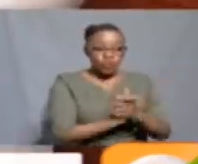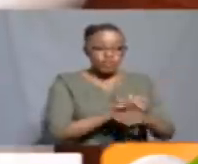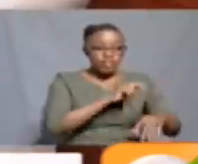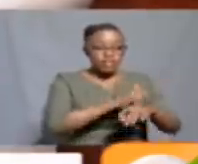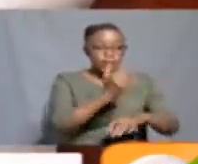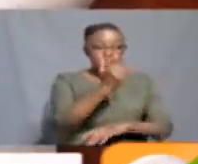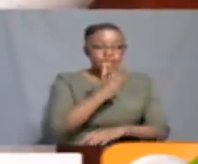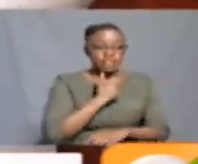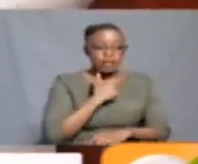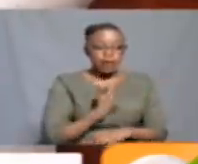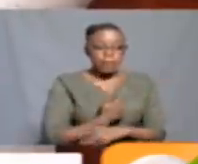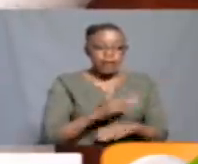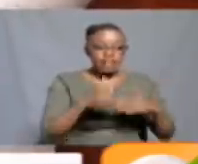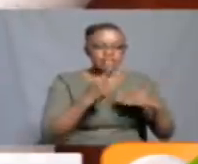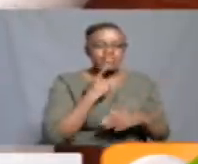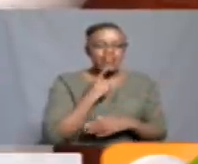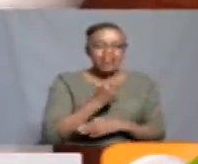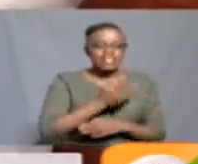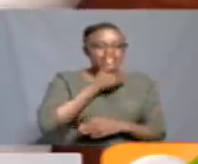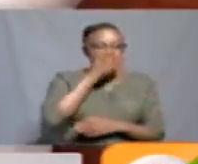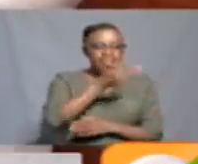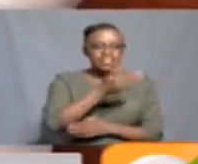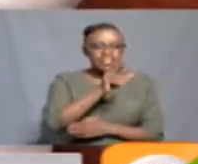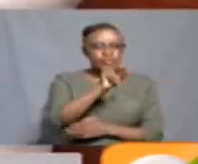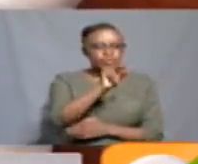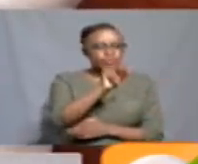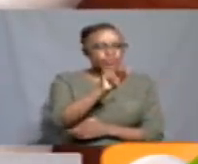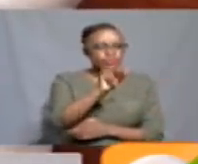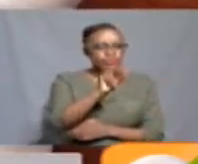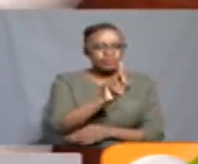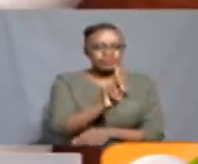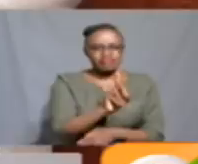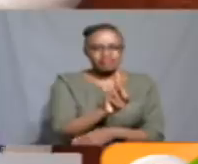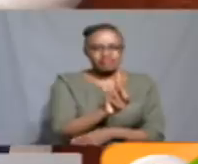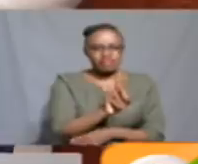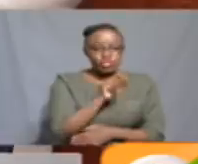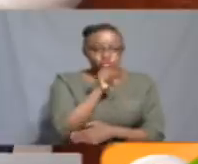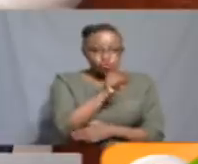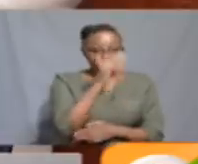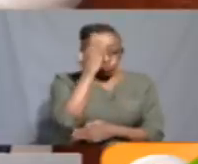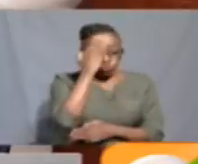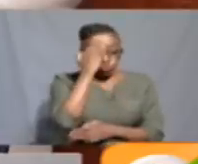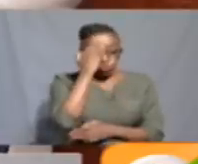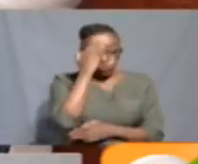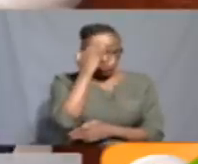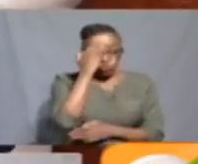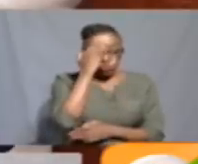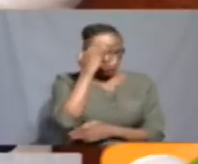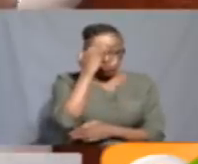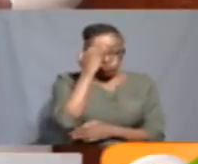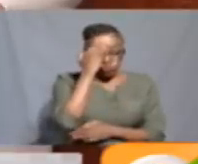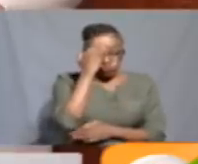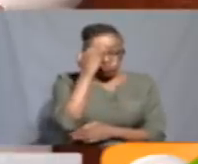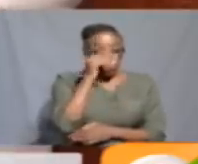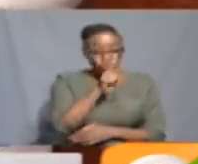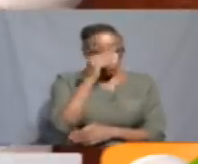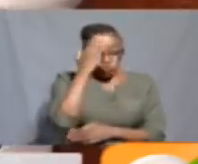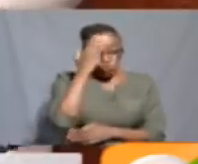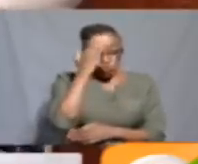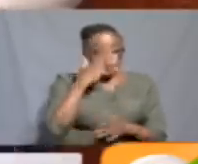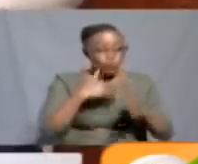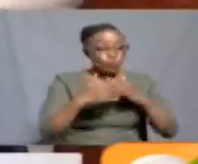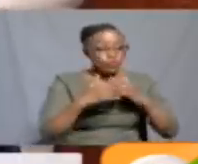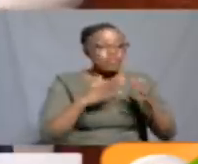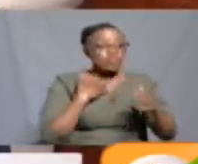me, I'll give 100 answers. No. You know it, that you want to get it